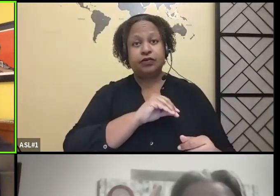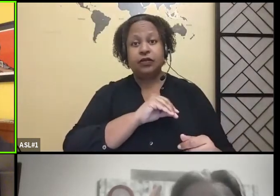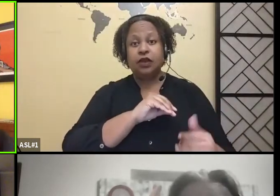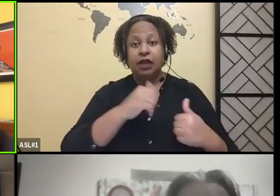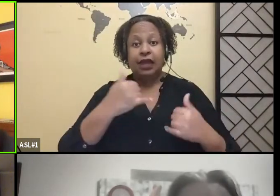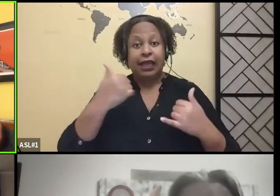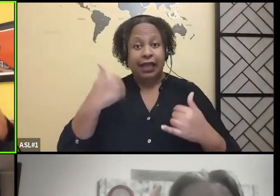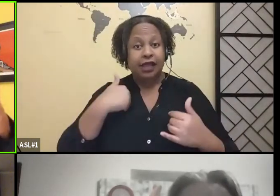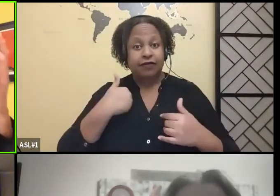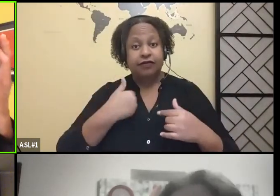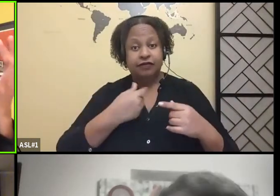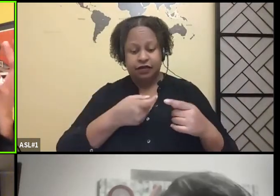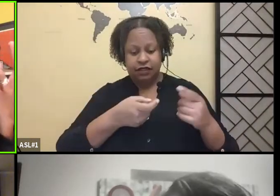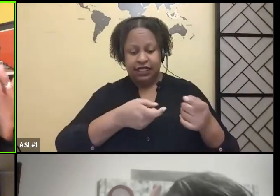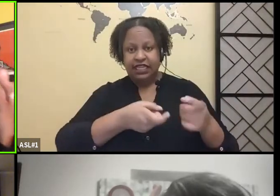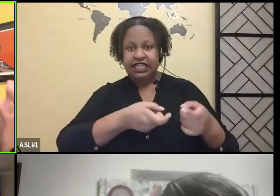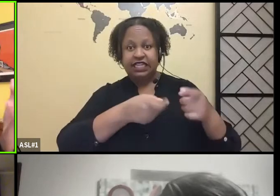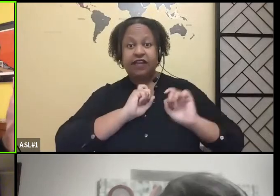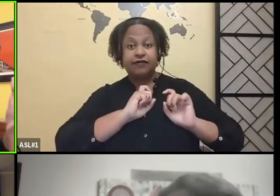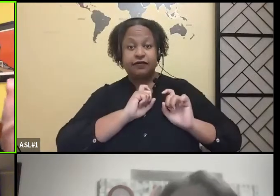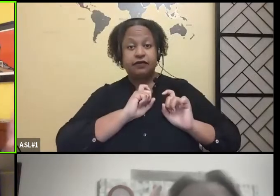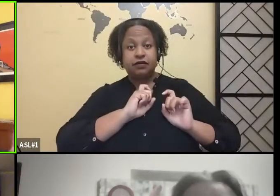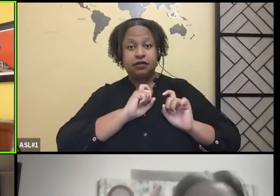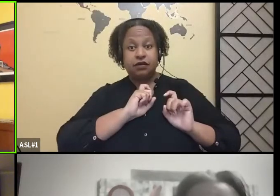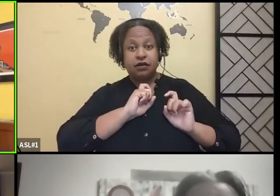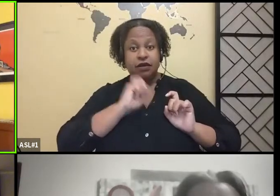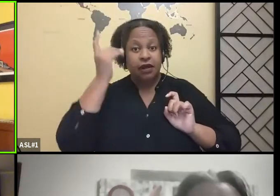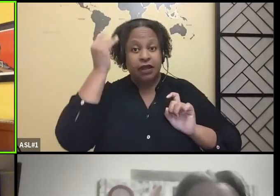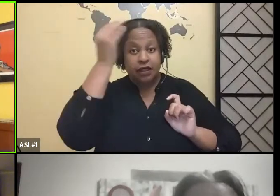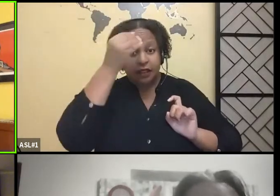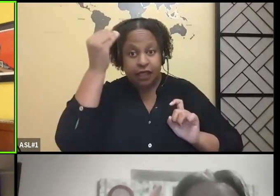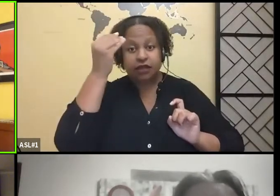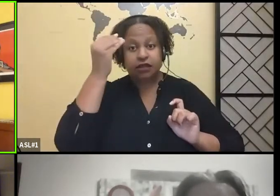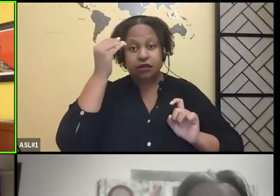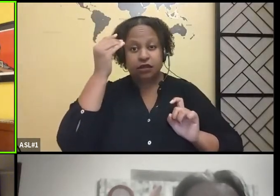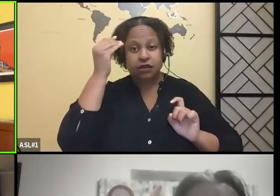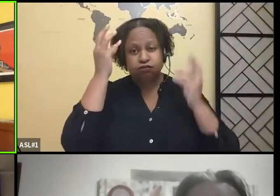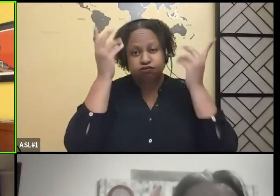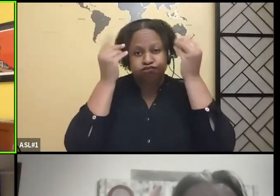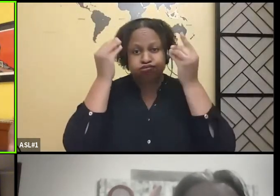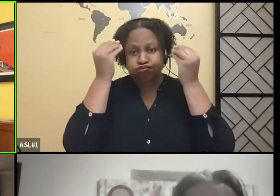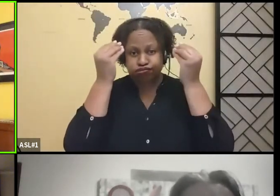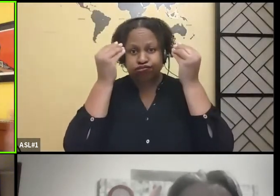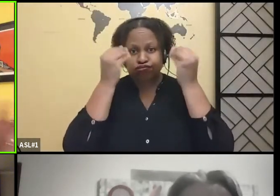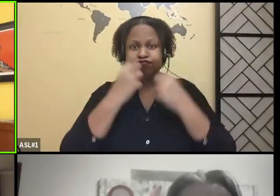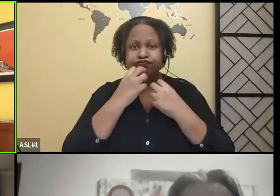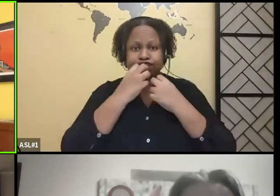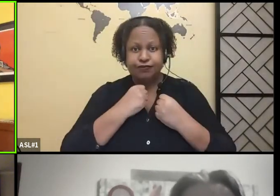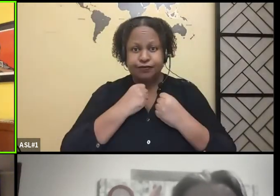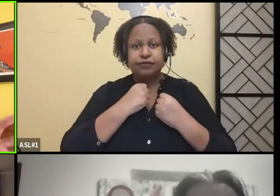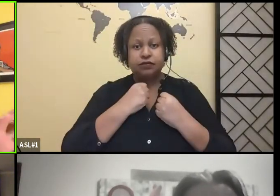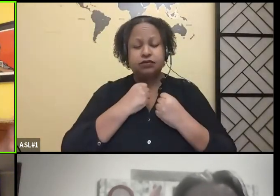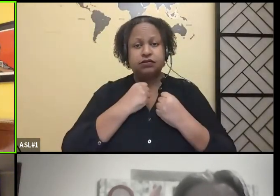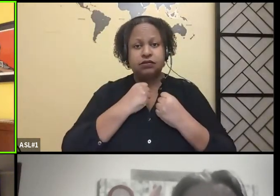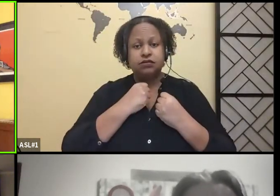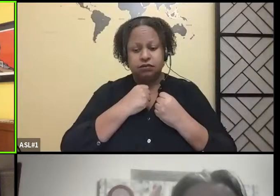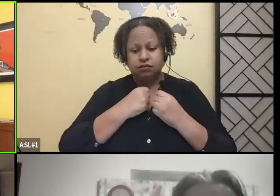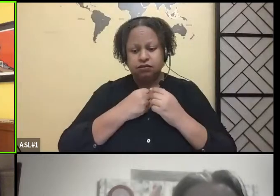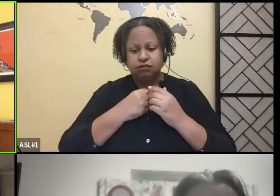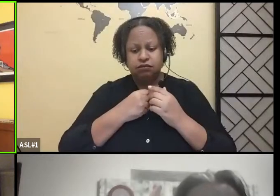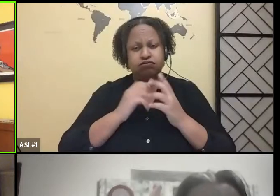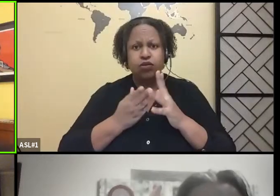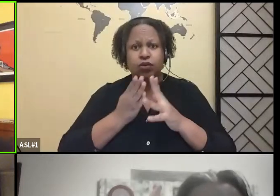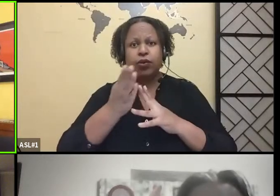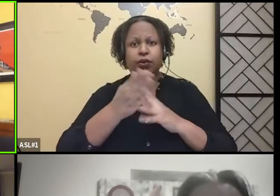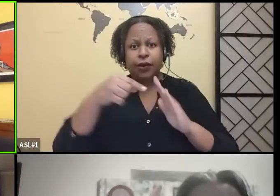gift of the intellect, as something as precious as it is, rather than thinking that it's something to be skeptical